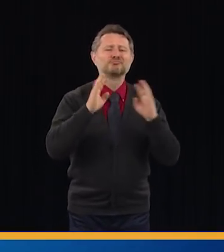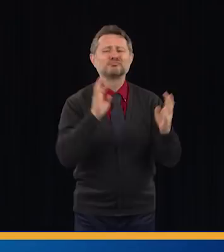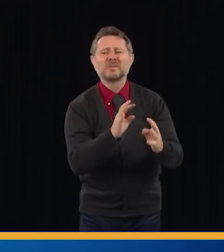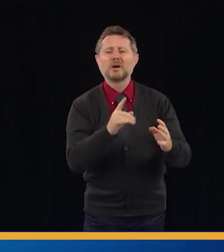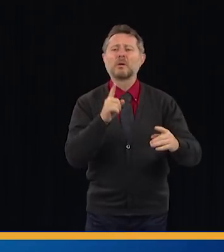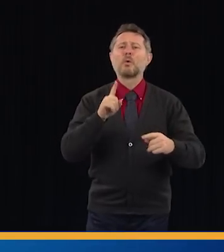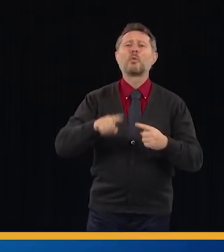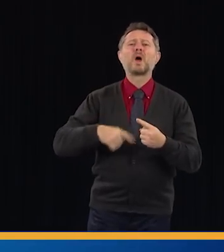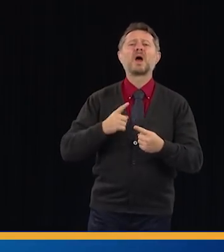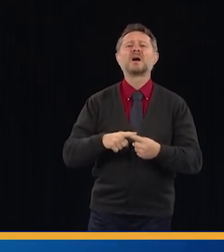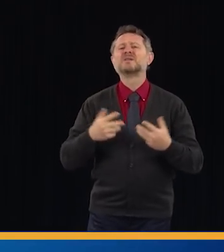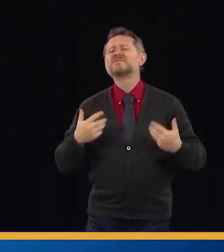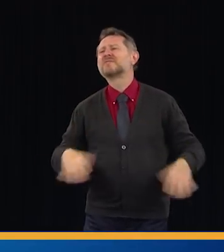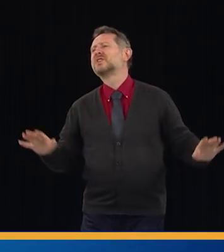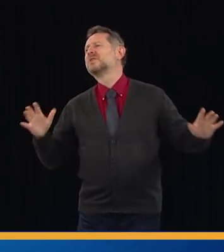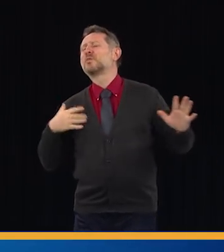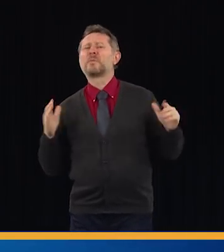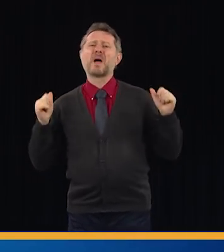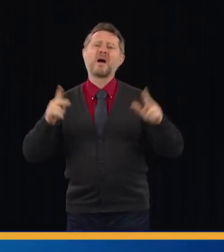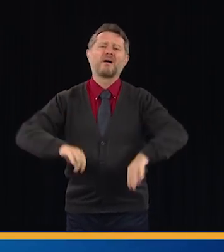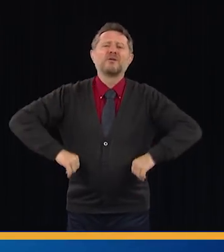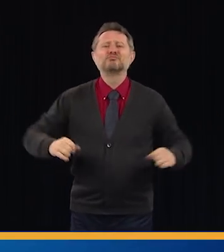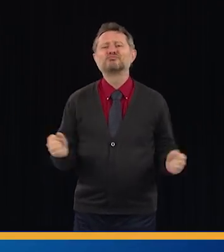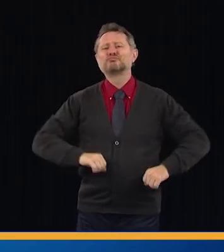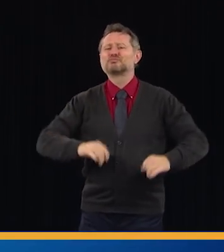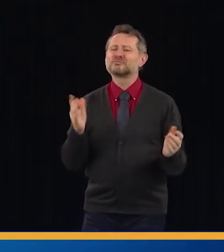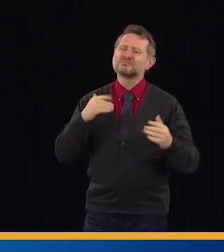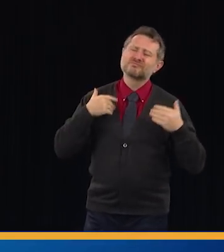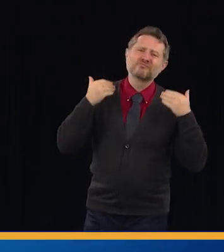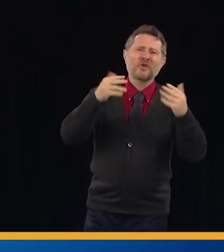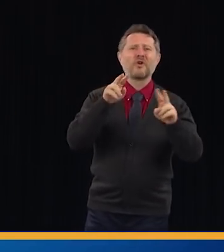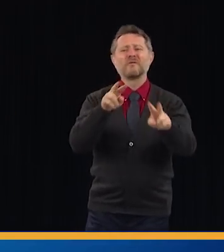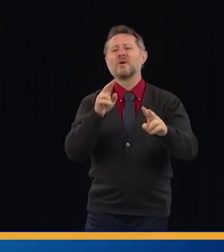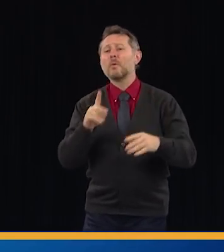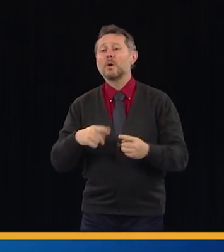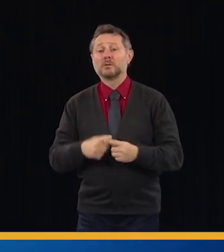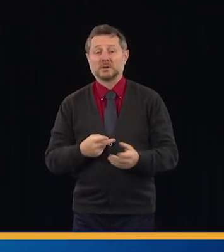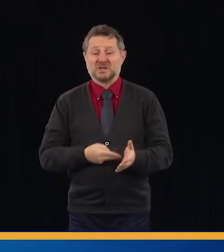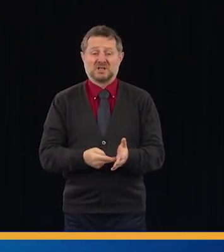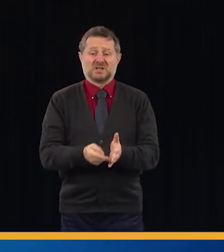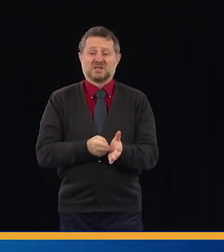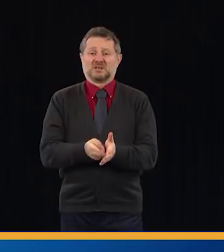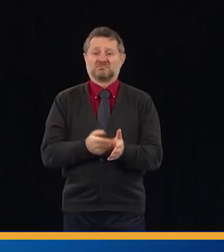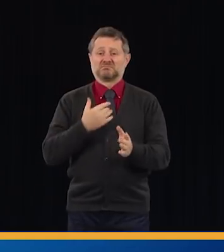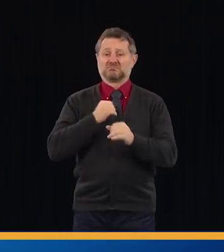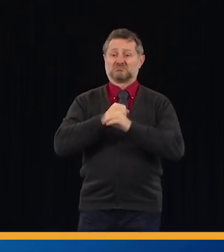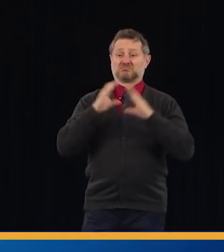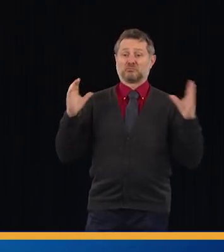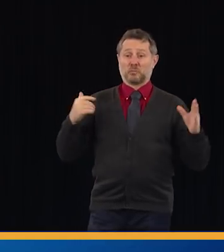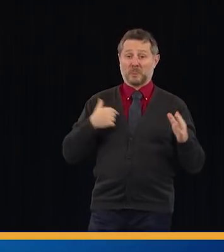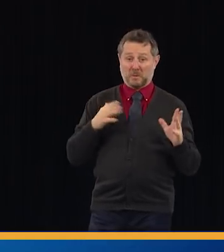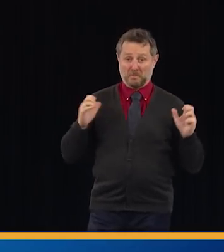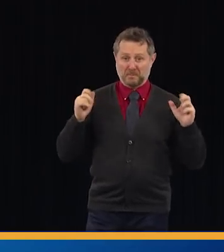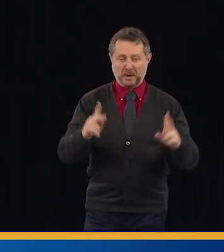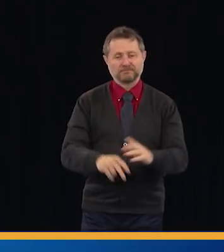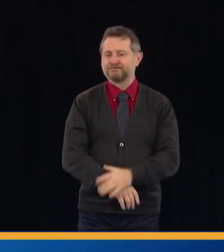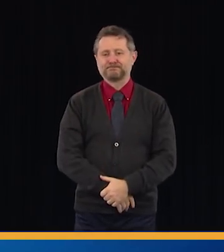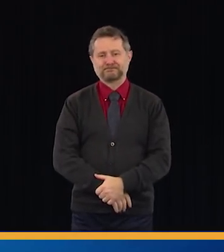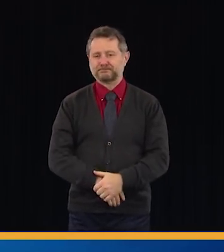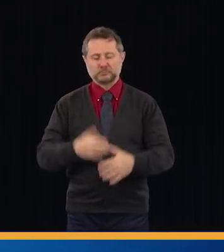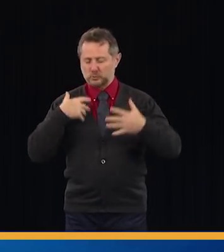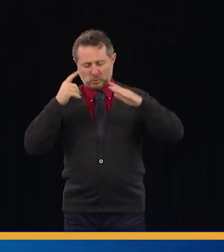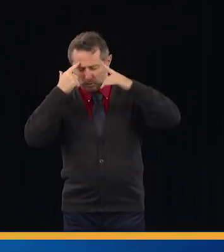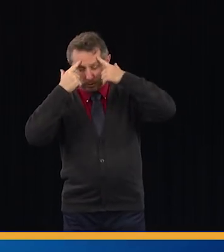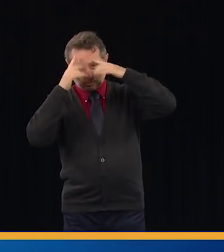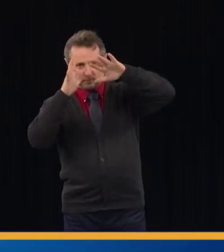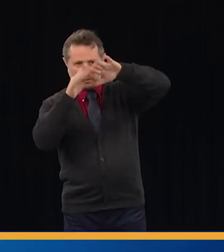go back to the way they were? I don't think it's about going back. I don't think it's ever about going back. I think the question